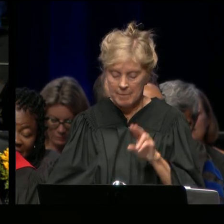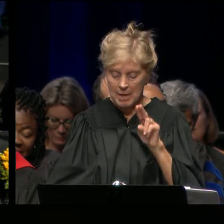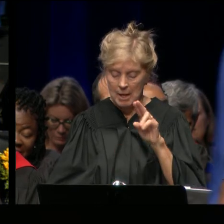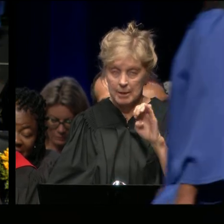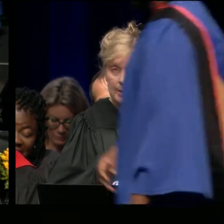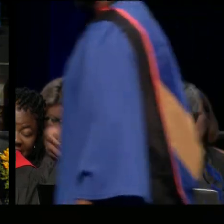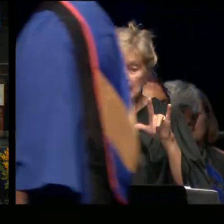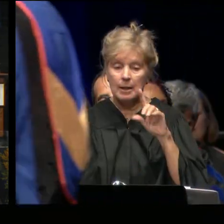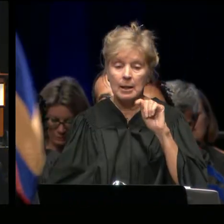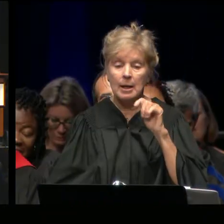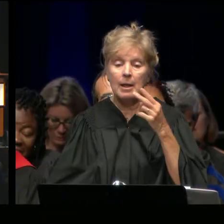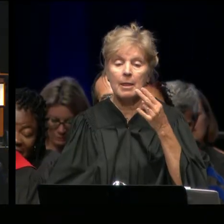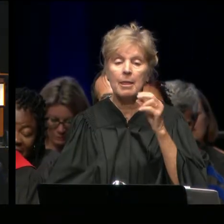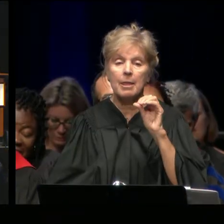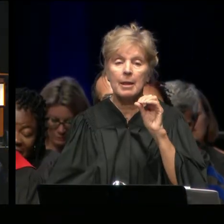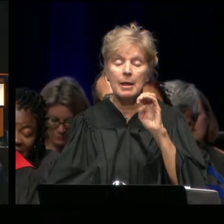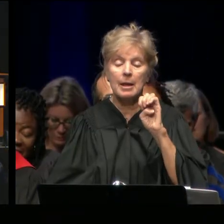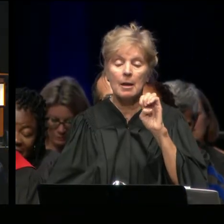Neil Theophilus.